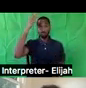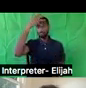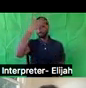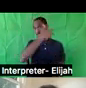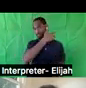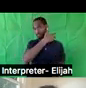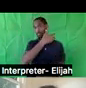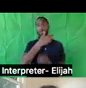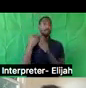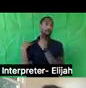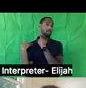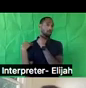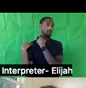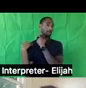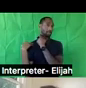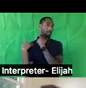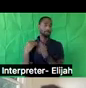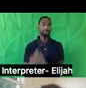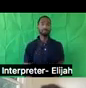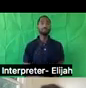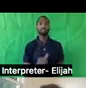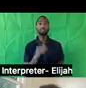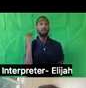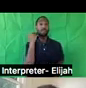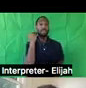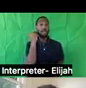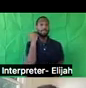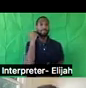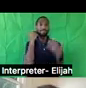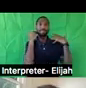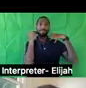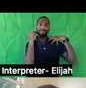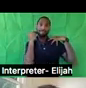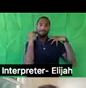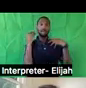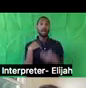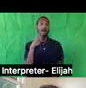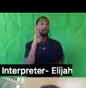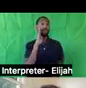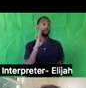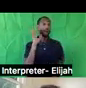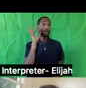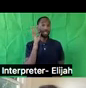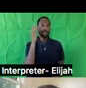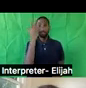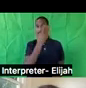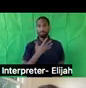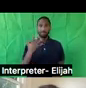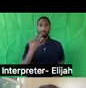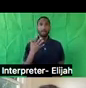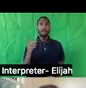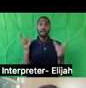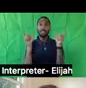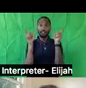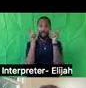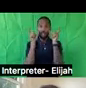down to my shoulders on one side and not on the other. I have brown skin, some big